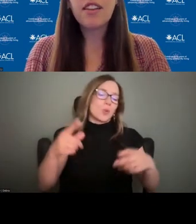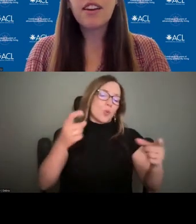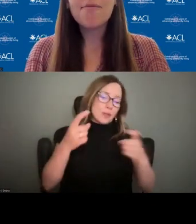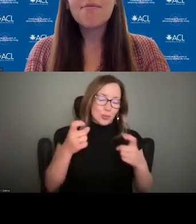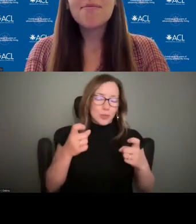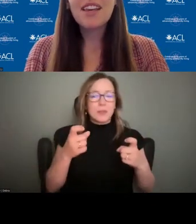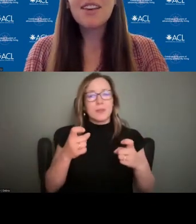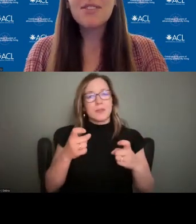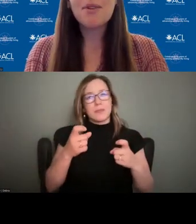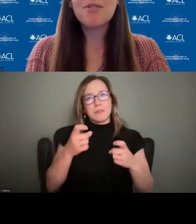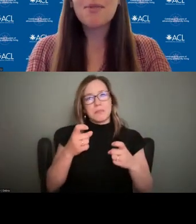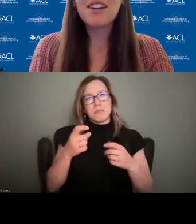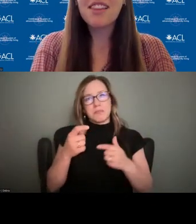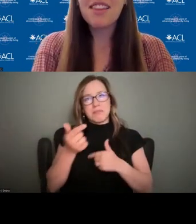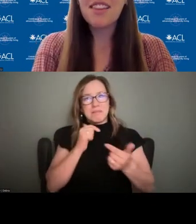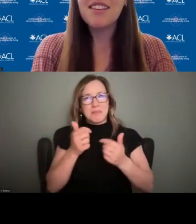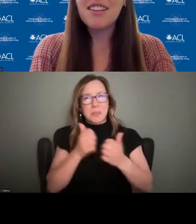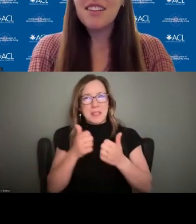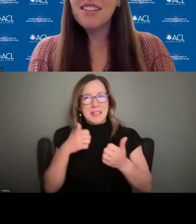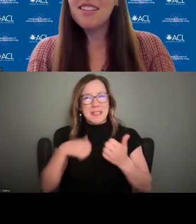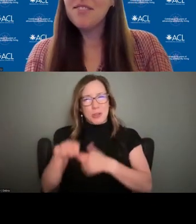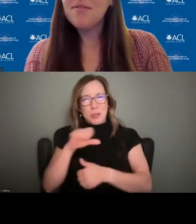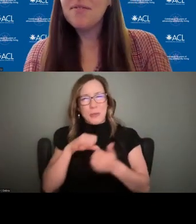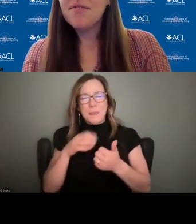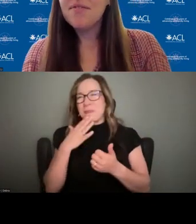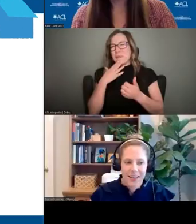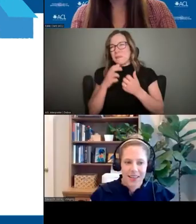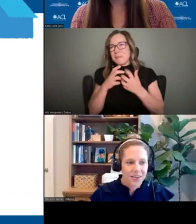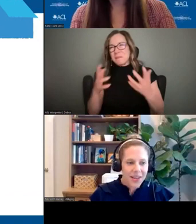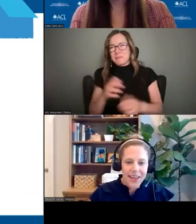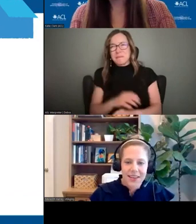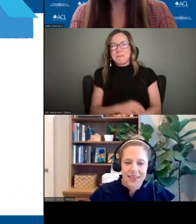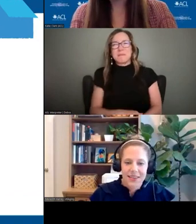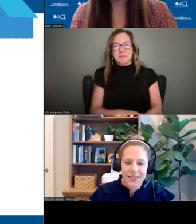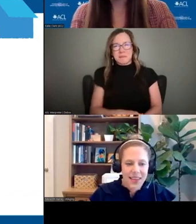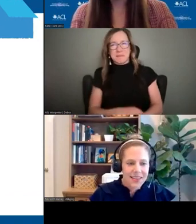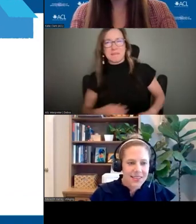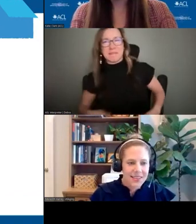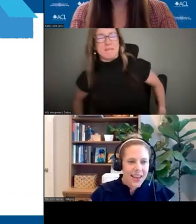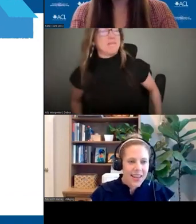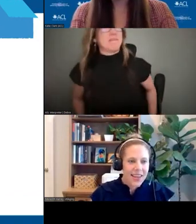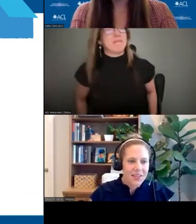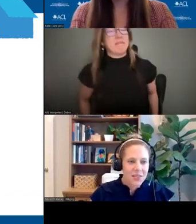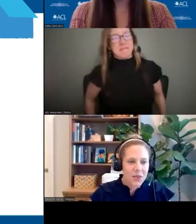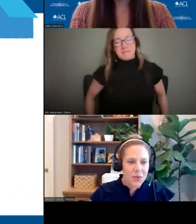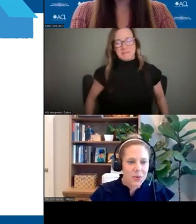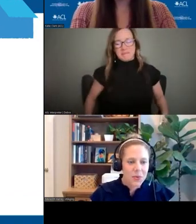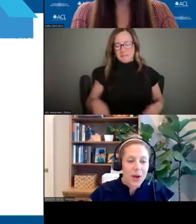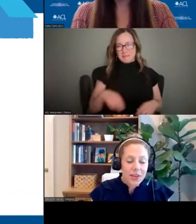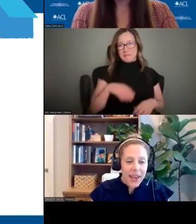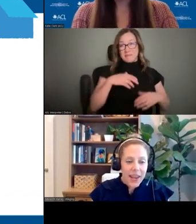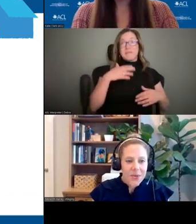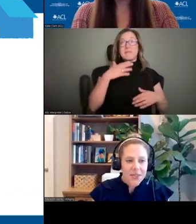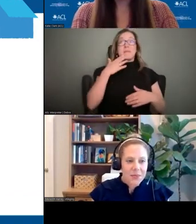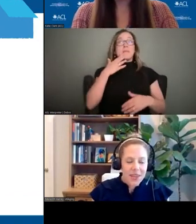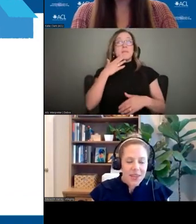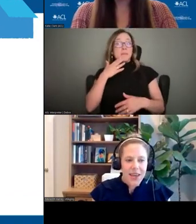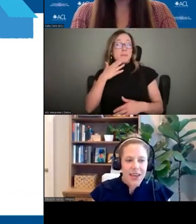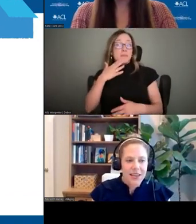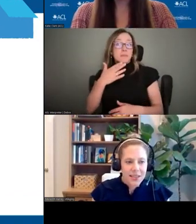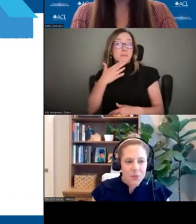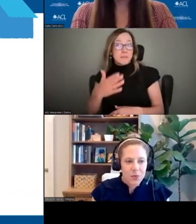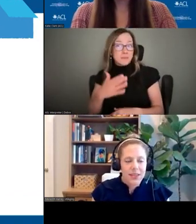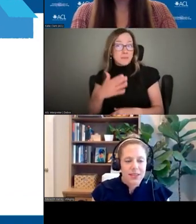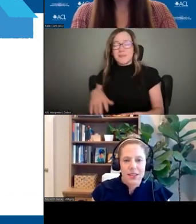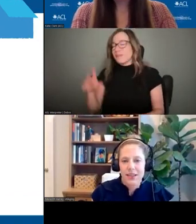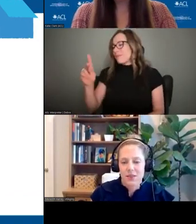to engage with each other. Thank you so much, Meredith. Great, thanks, Katie. So while Katie was speaking,